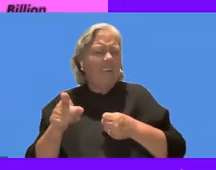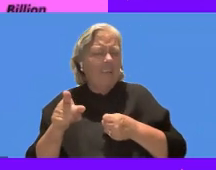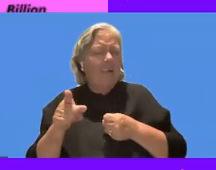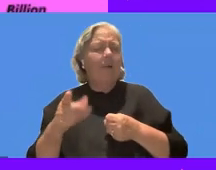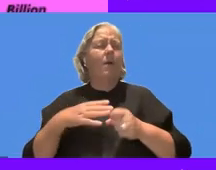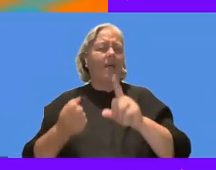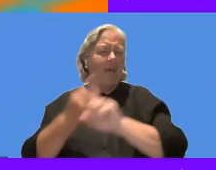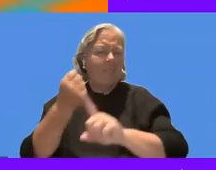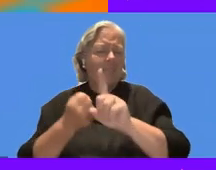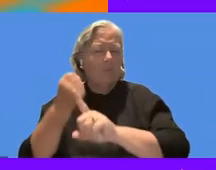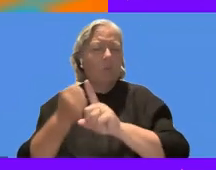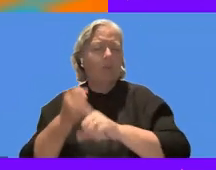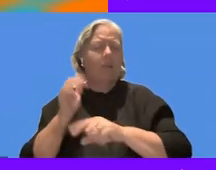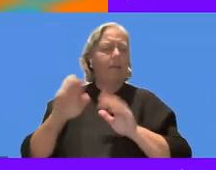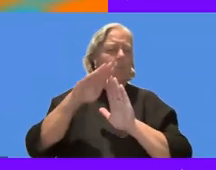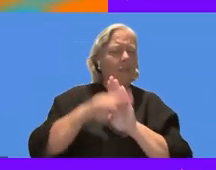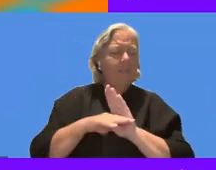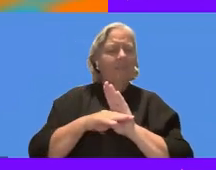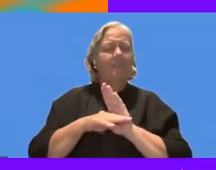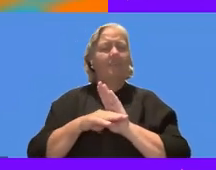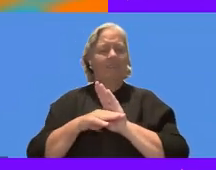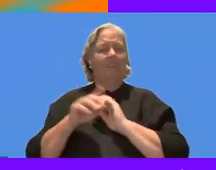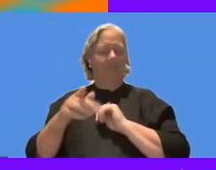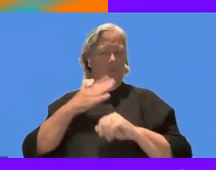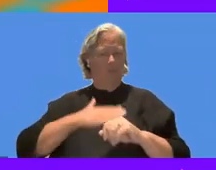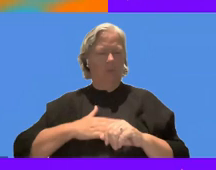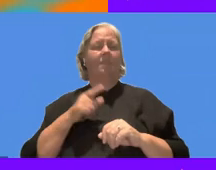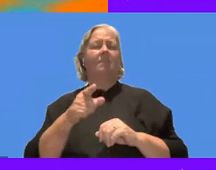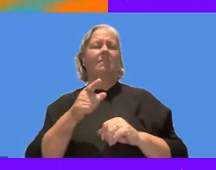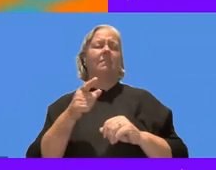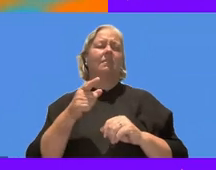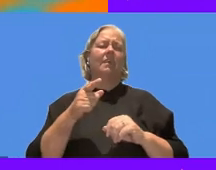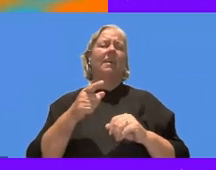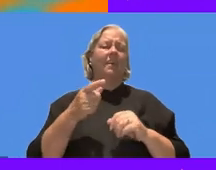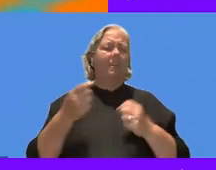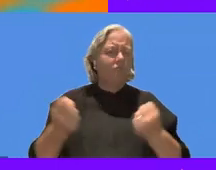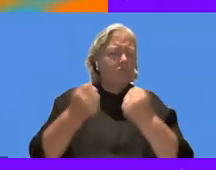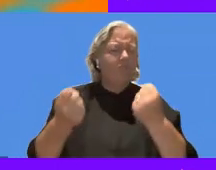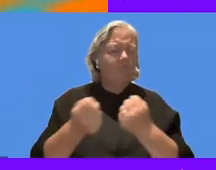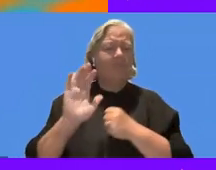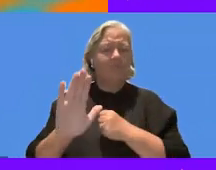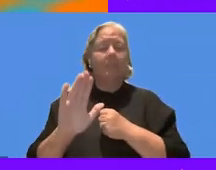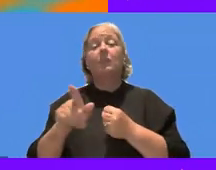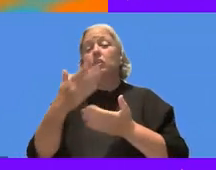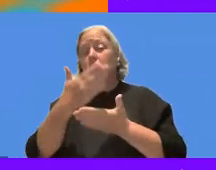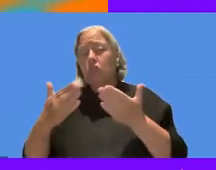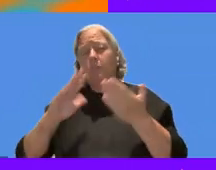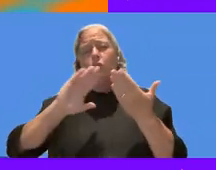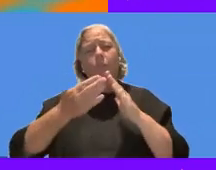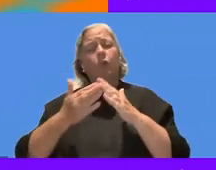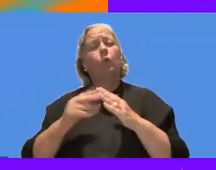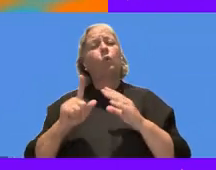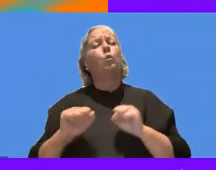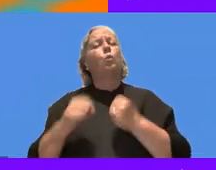by leveraging their collective power and utilizing creative advocacy tactics. For example, in some communities, youth groups have organized bike rides